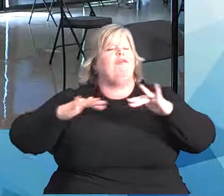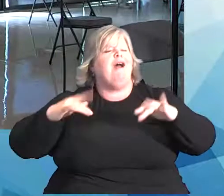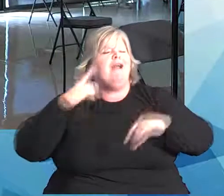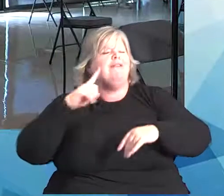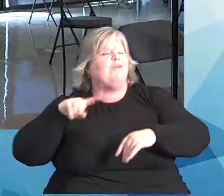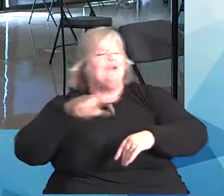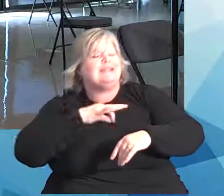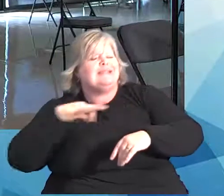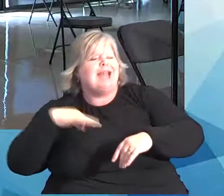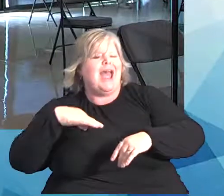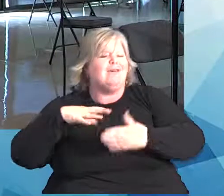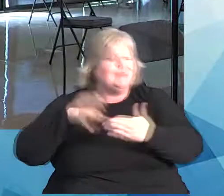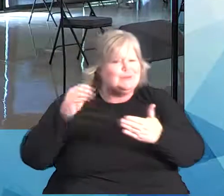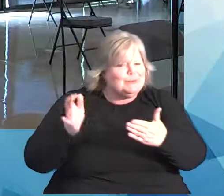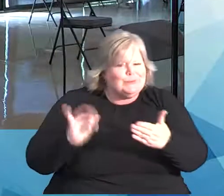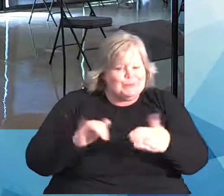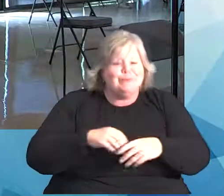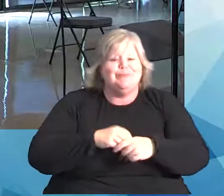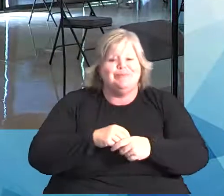staff, and